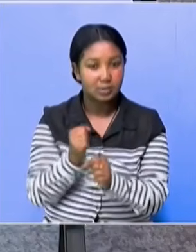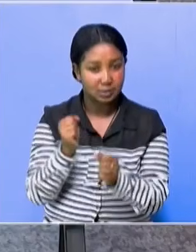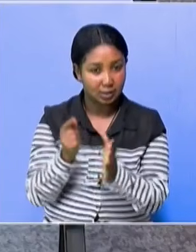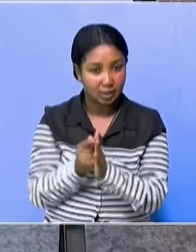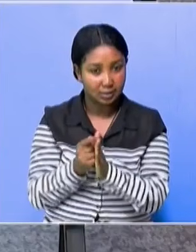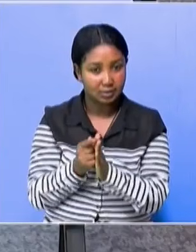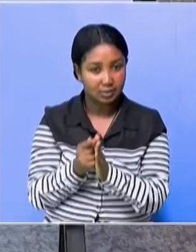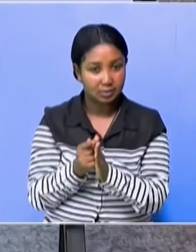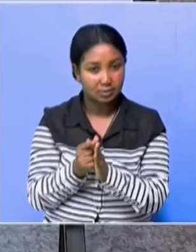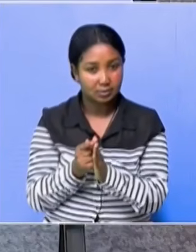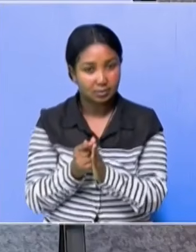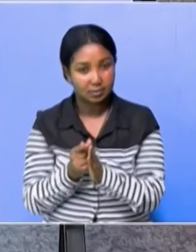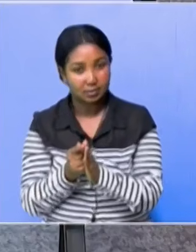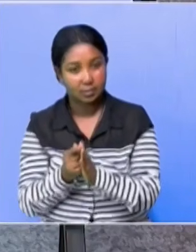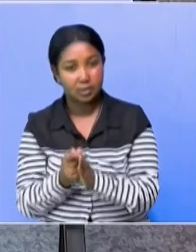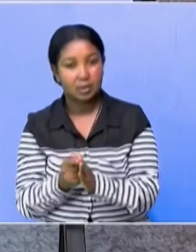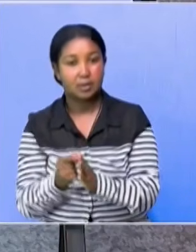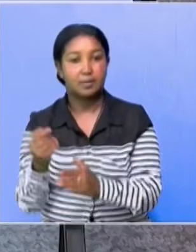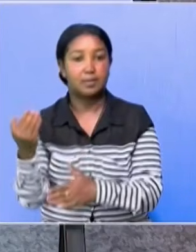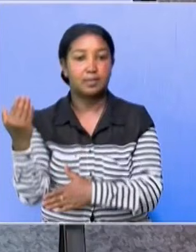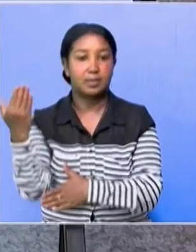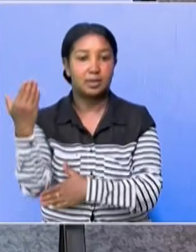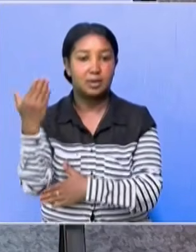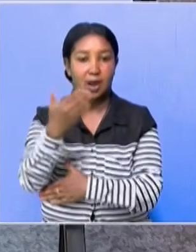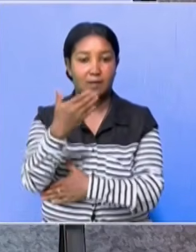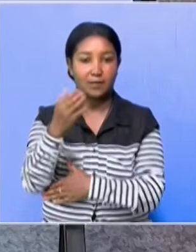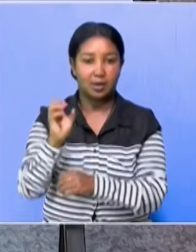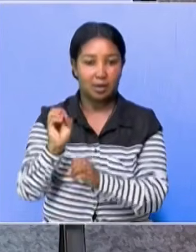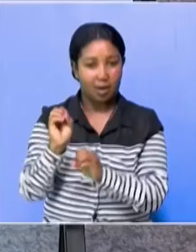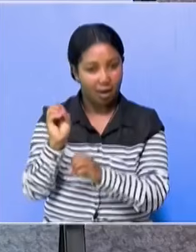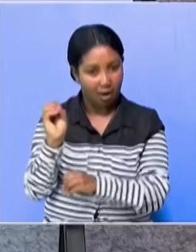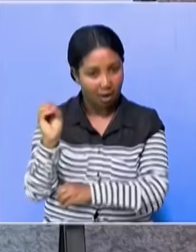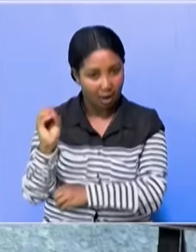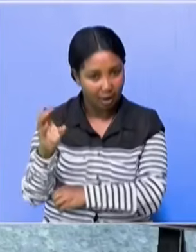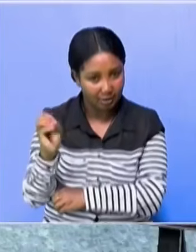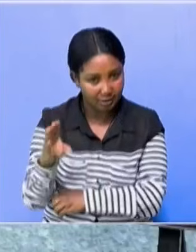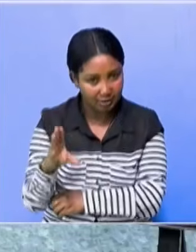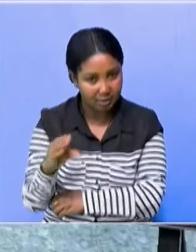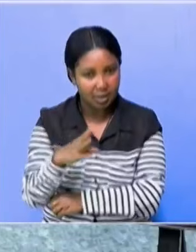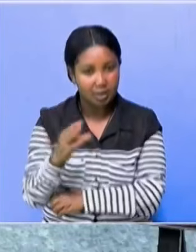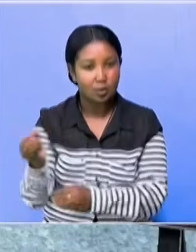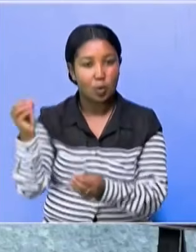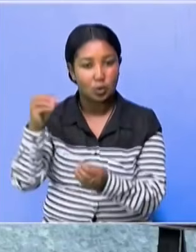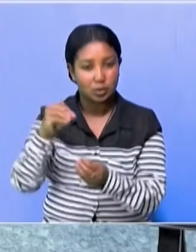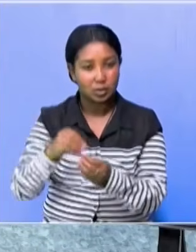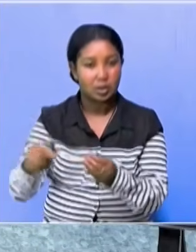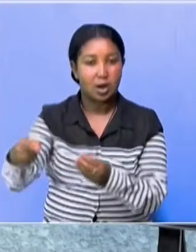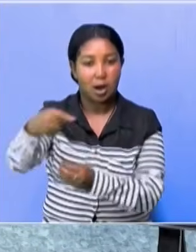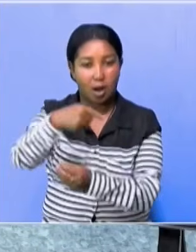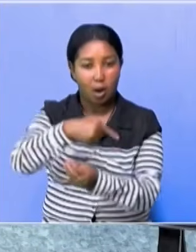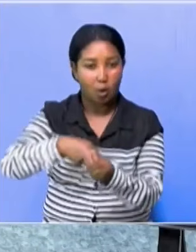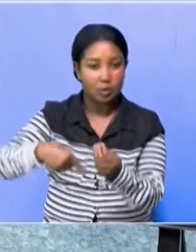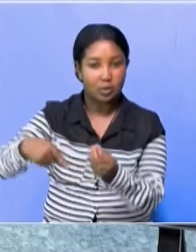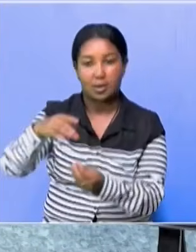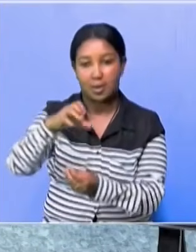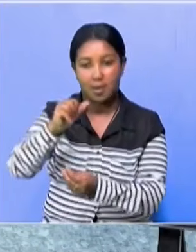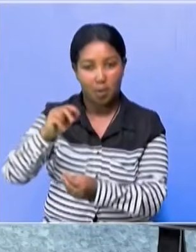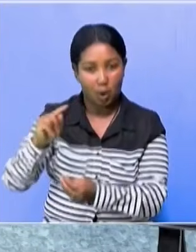as traffic lights and also round